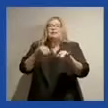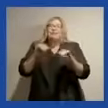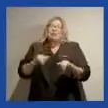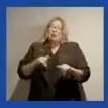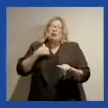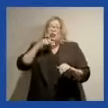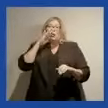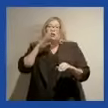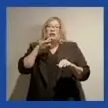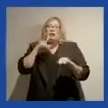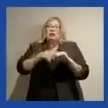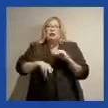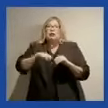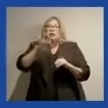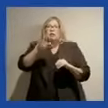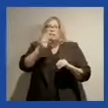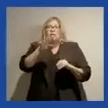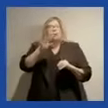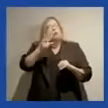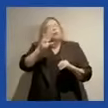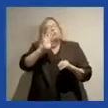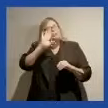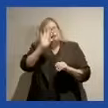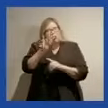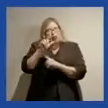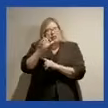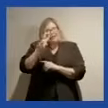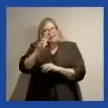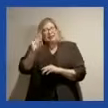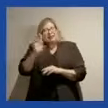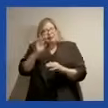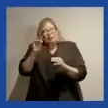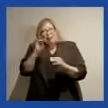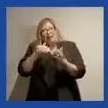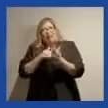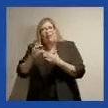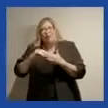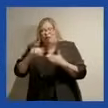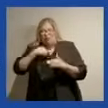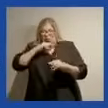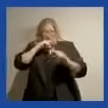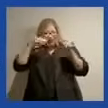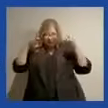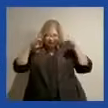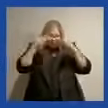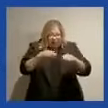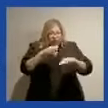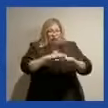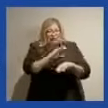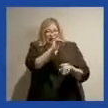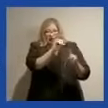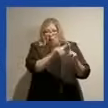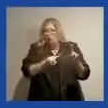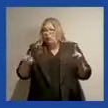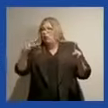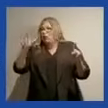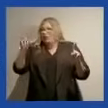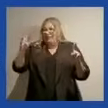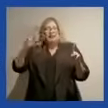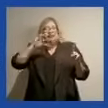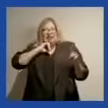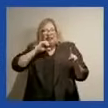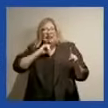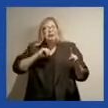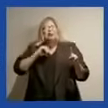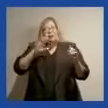we're actually streamlining that program and really targeting in 0 to 26 behavioral health initiative to the school sites, with